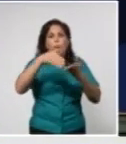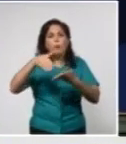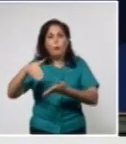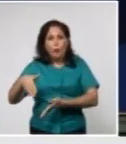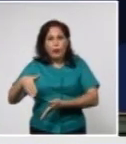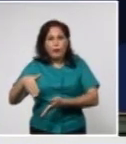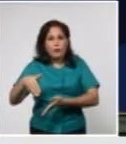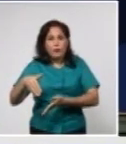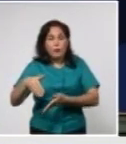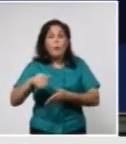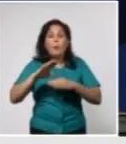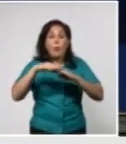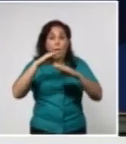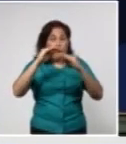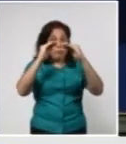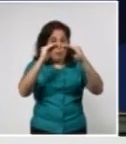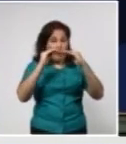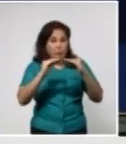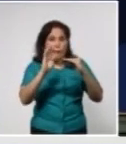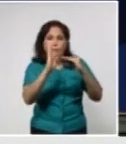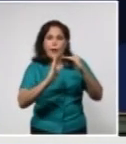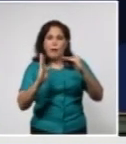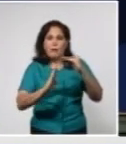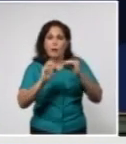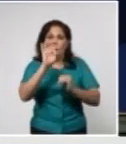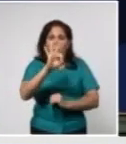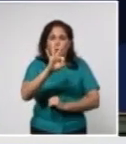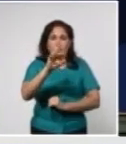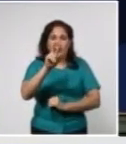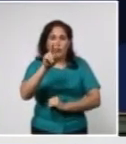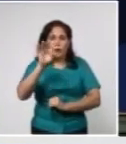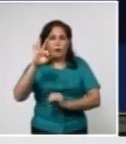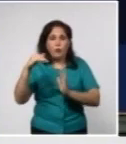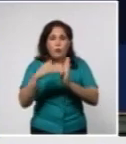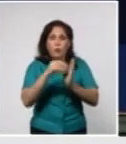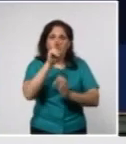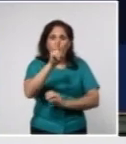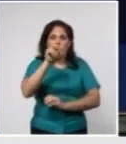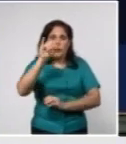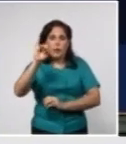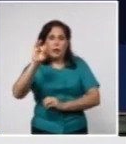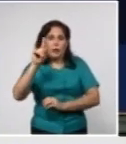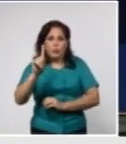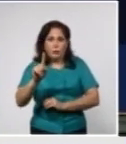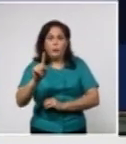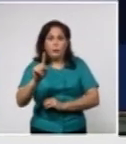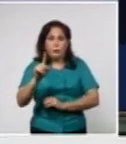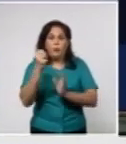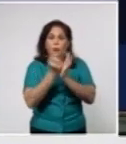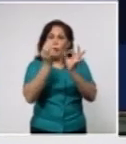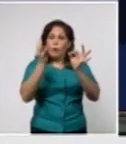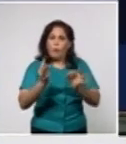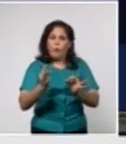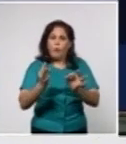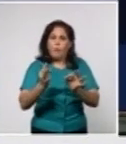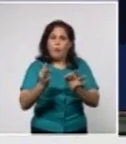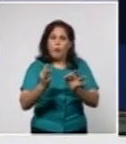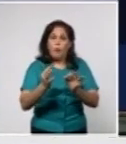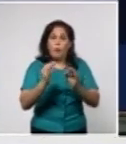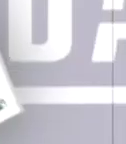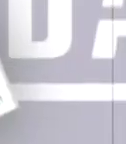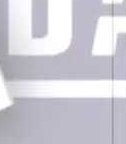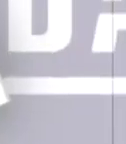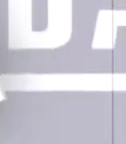888,271 cases and 43,959 deaths. And this is the situation in the world.